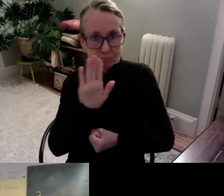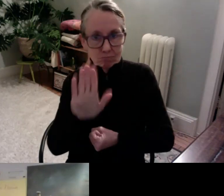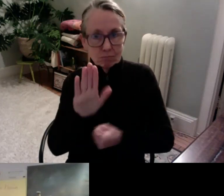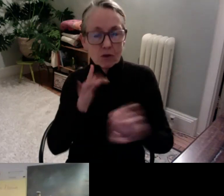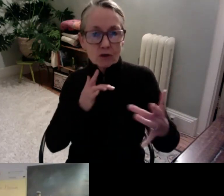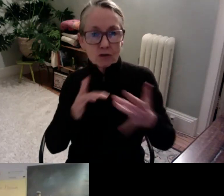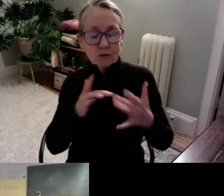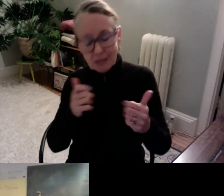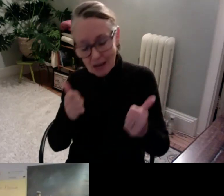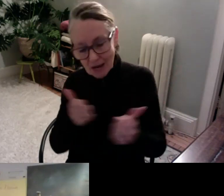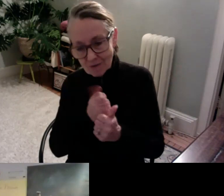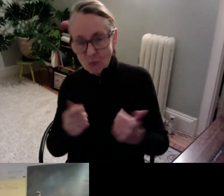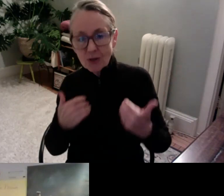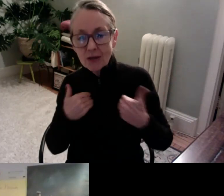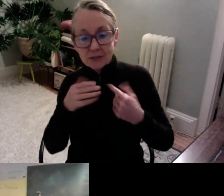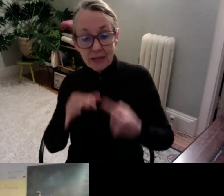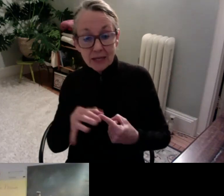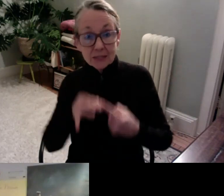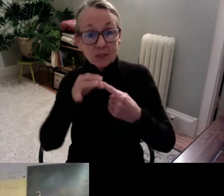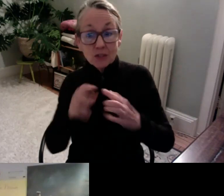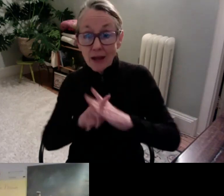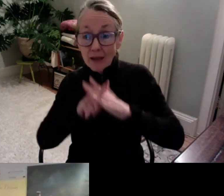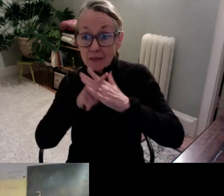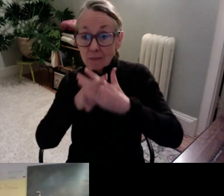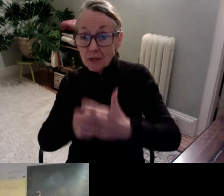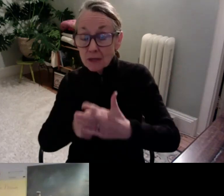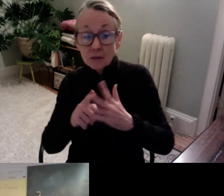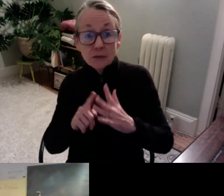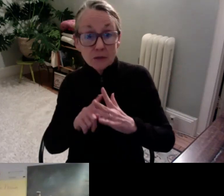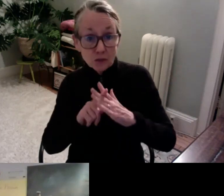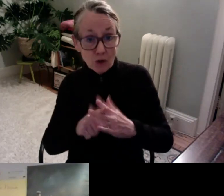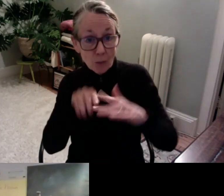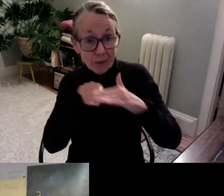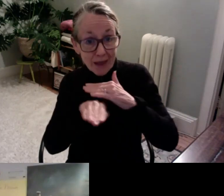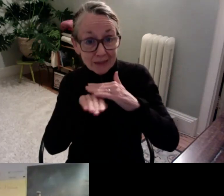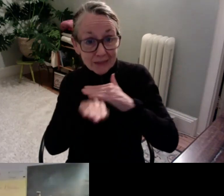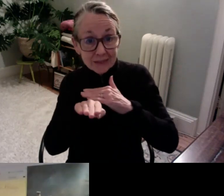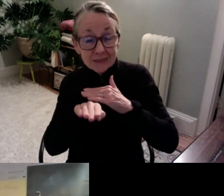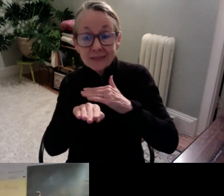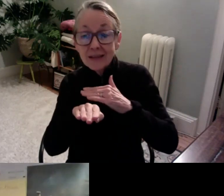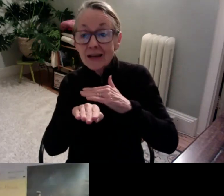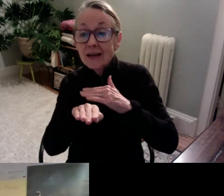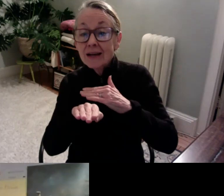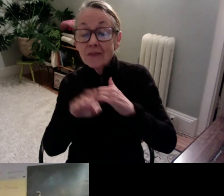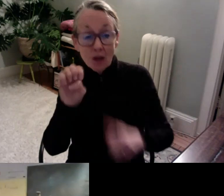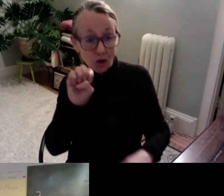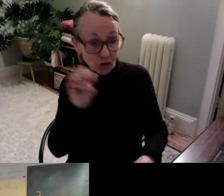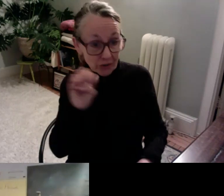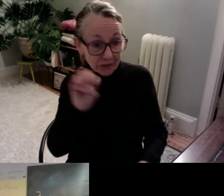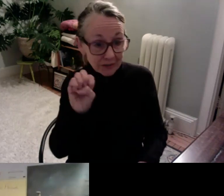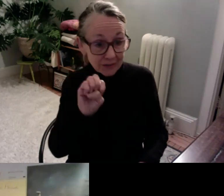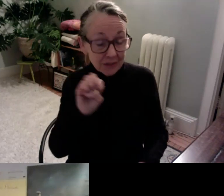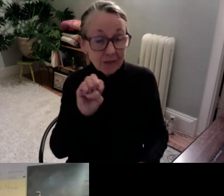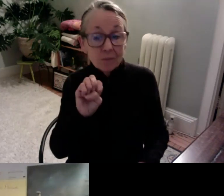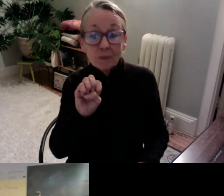everyone has, especially at the beginning, starting with the access that Ernest was